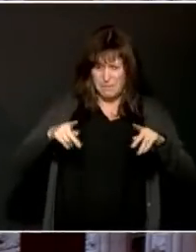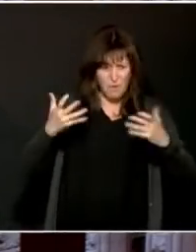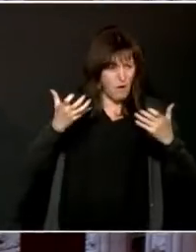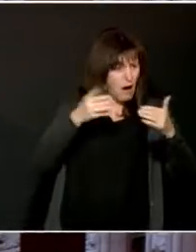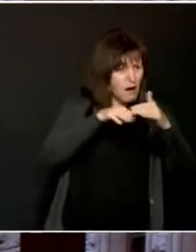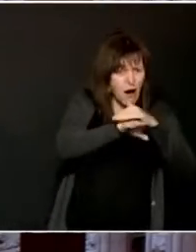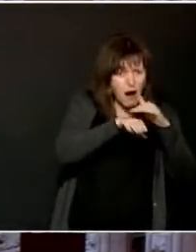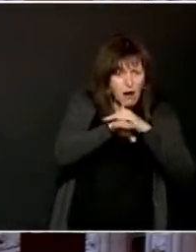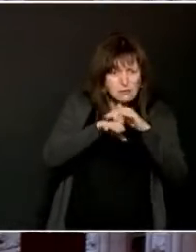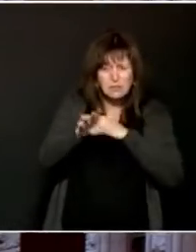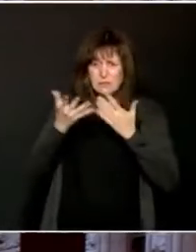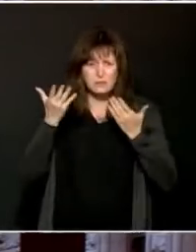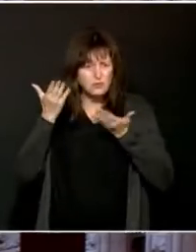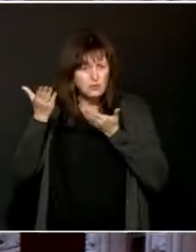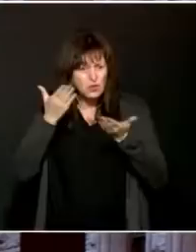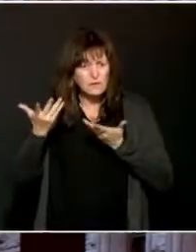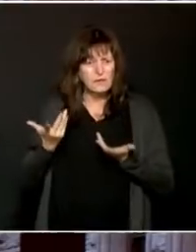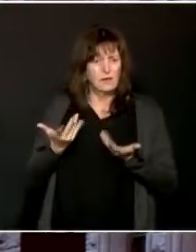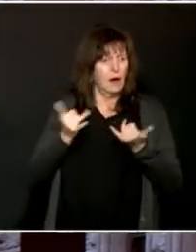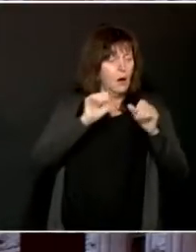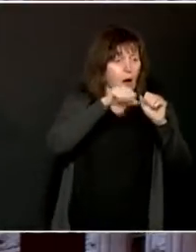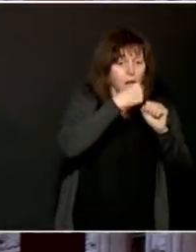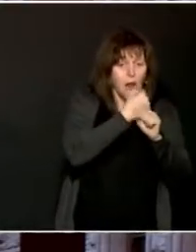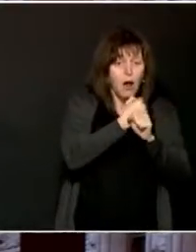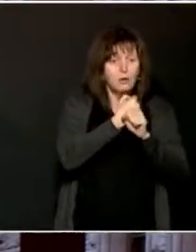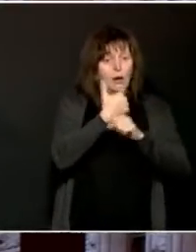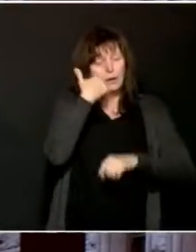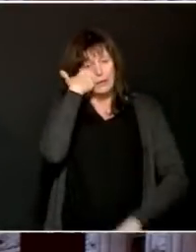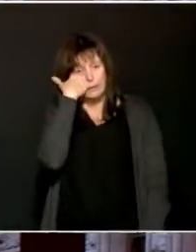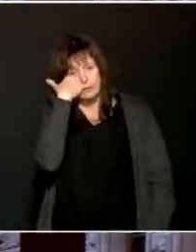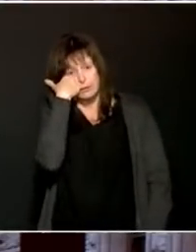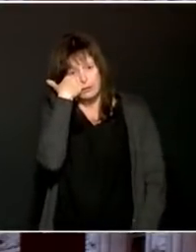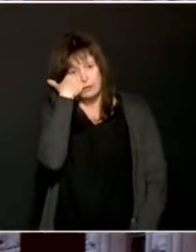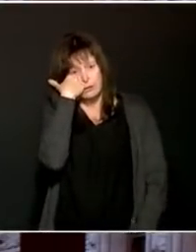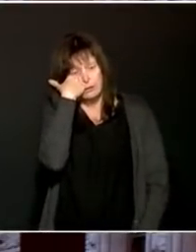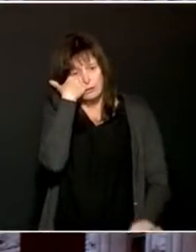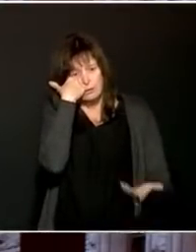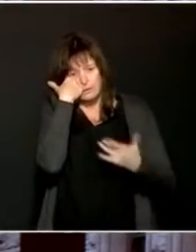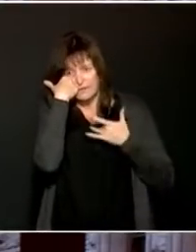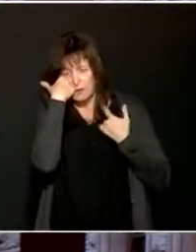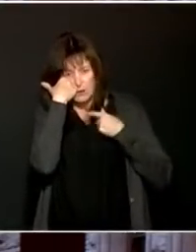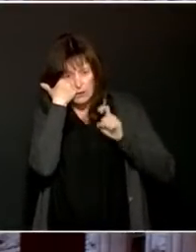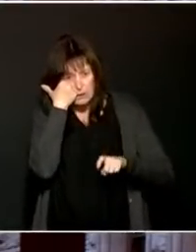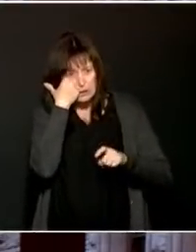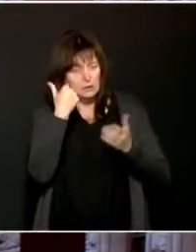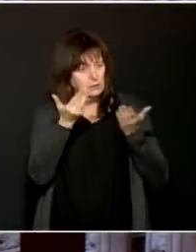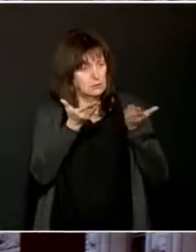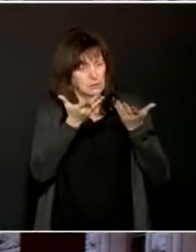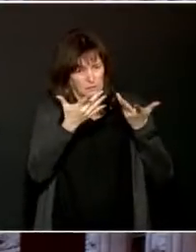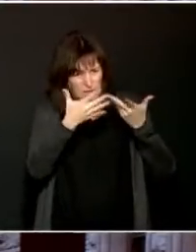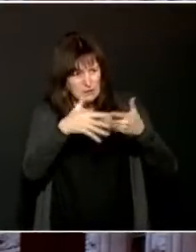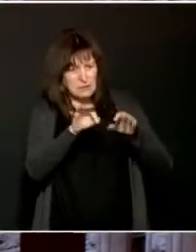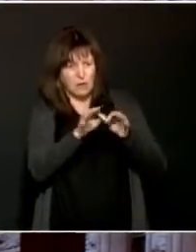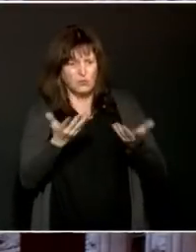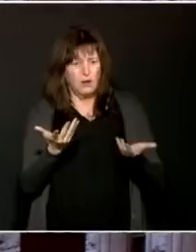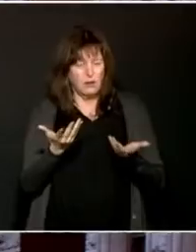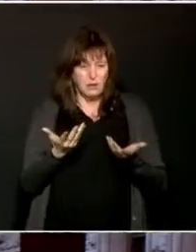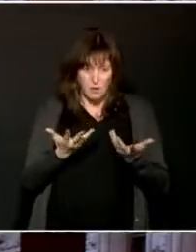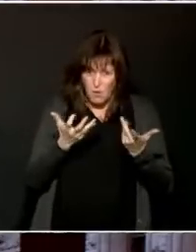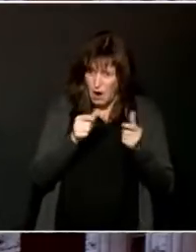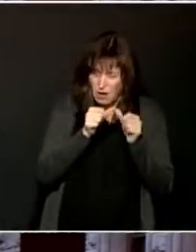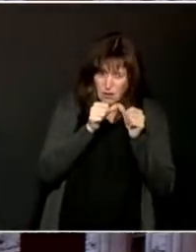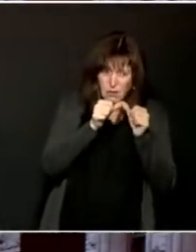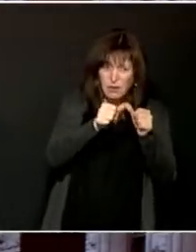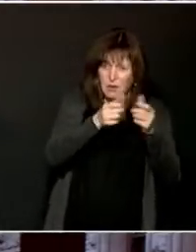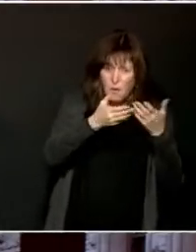down, as I now feel are essential. But if you want to keep them open, keep being careful, keep being constrained,